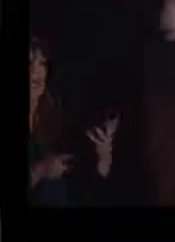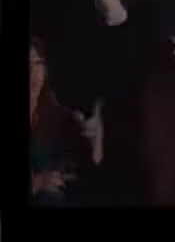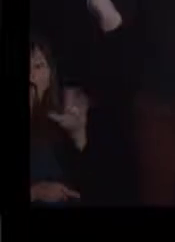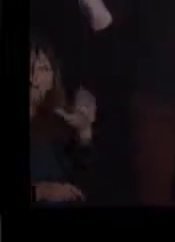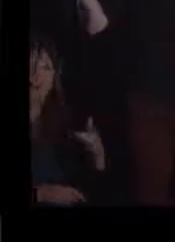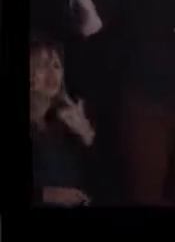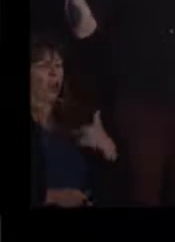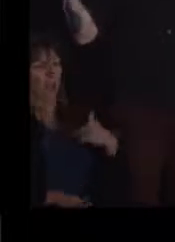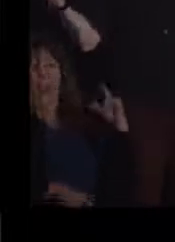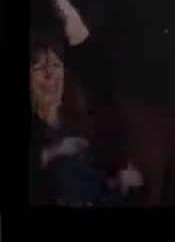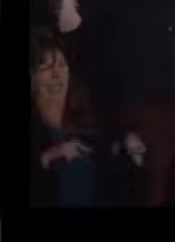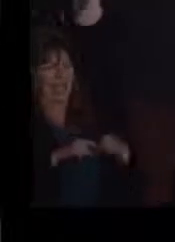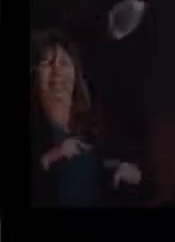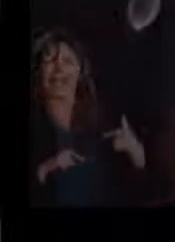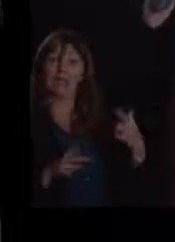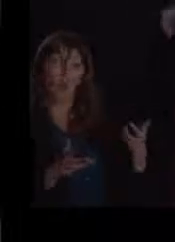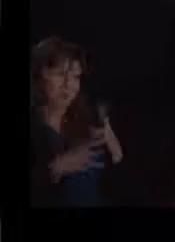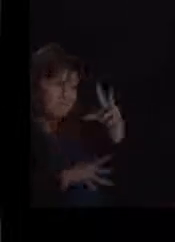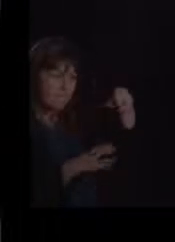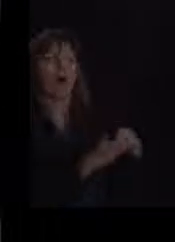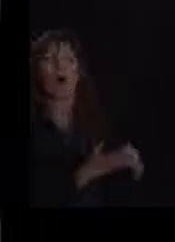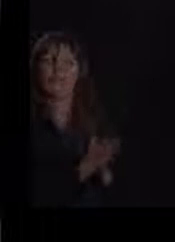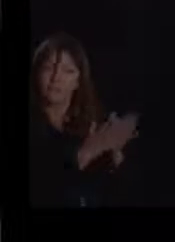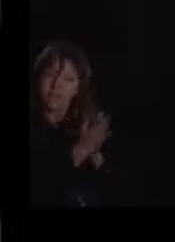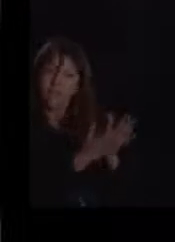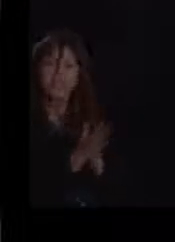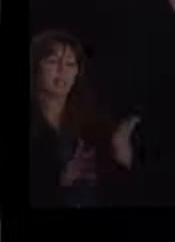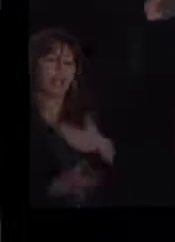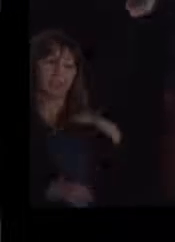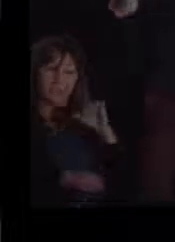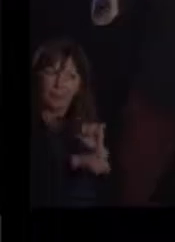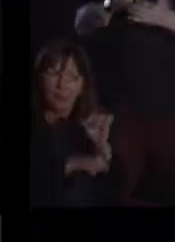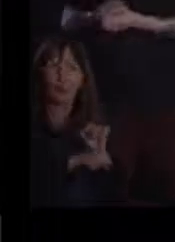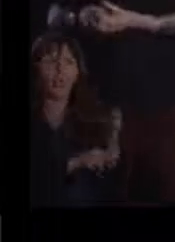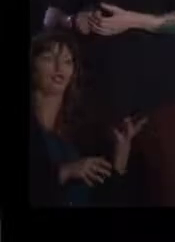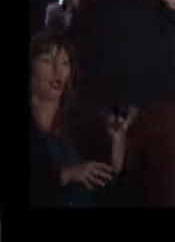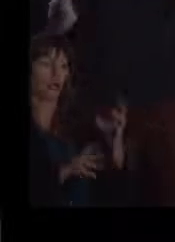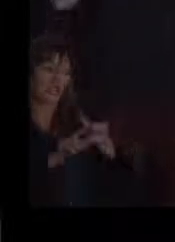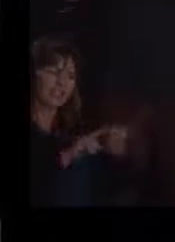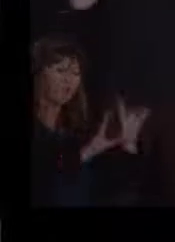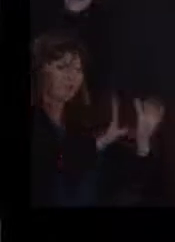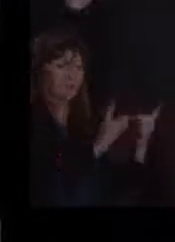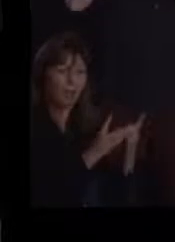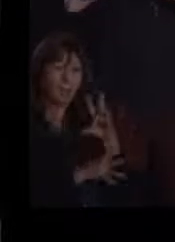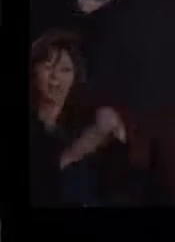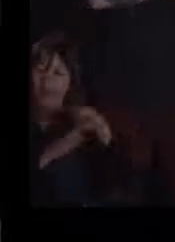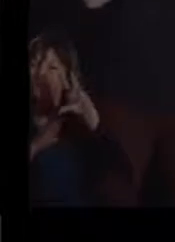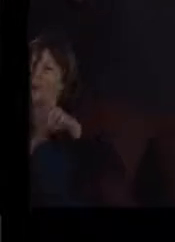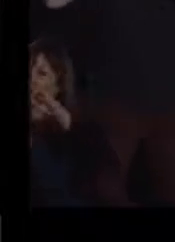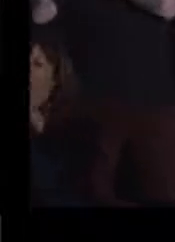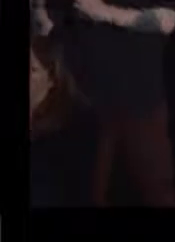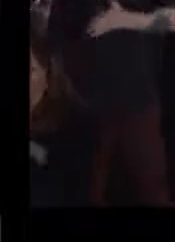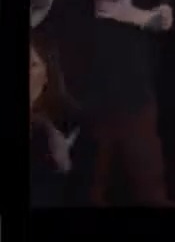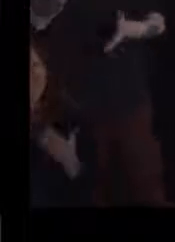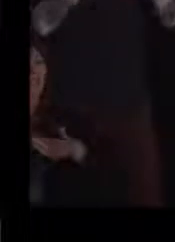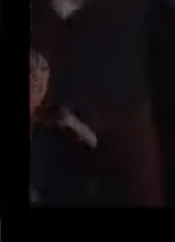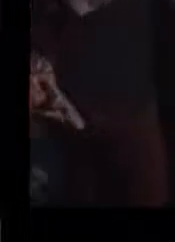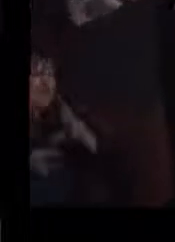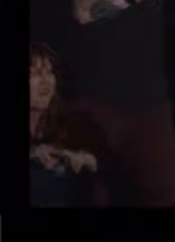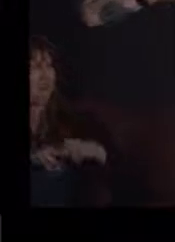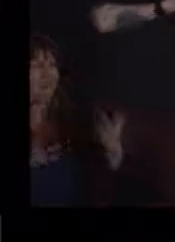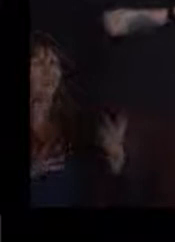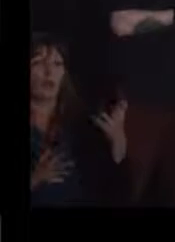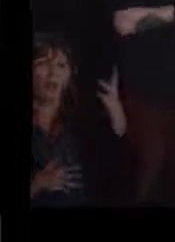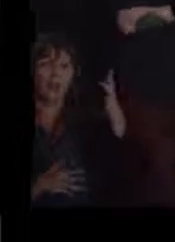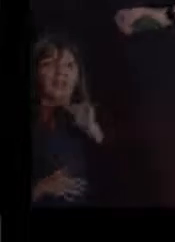saying, hey, I'm a digital designer, but that's just the medium I work with by day. I can, you know, that applies to more